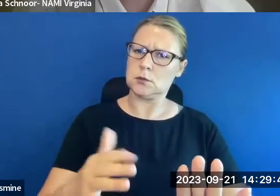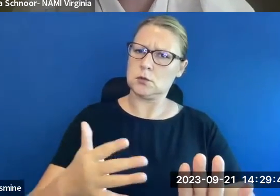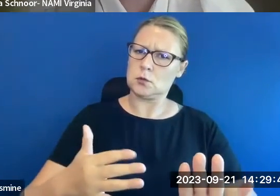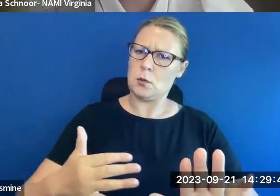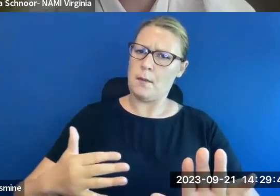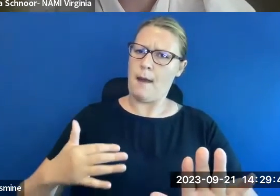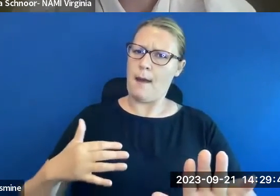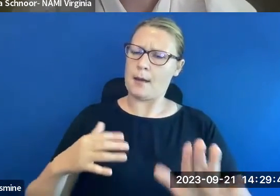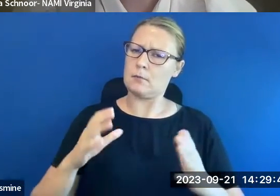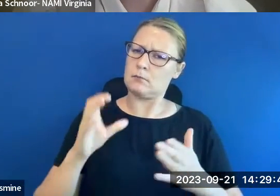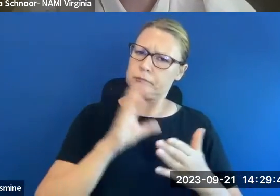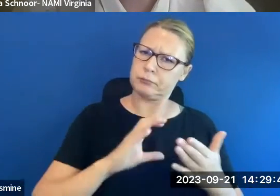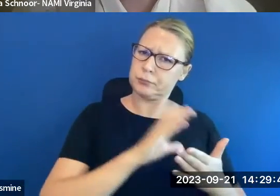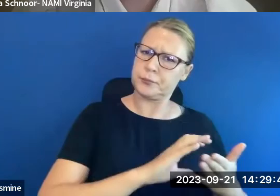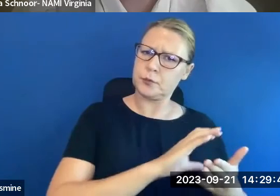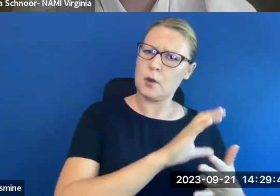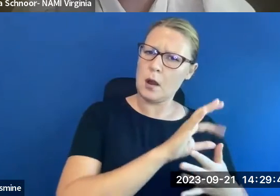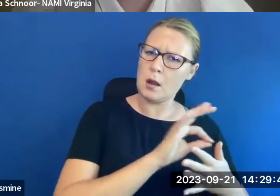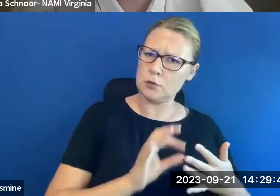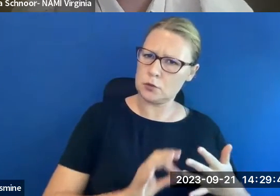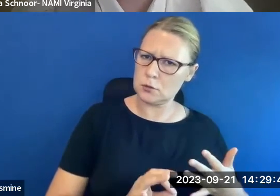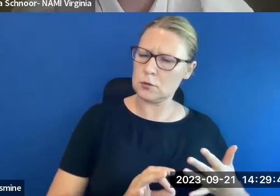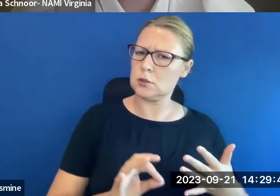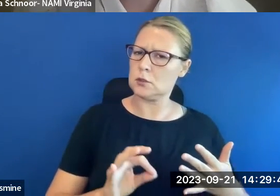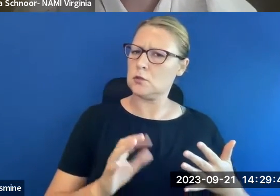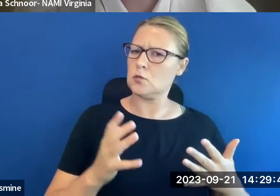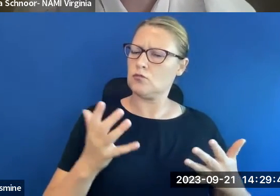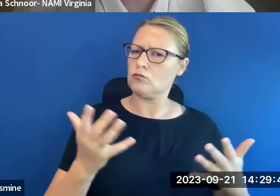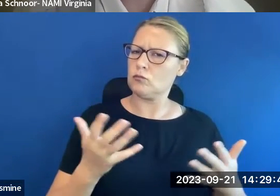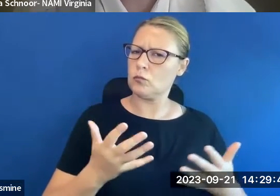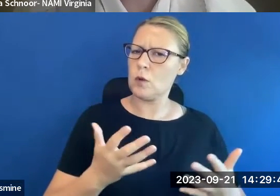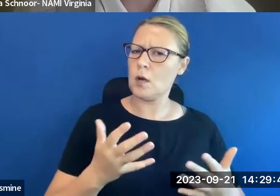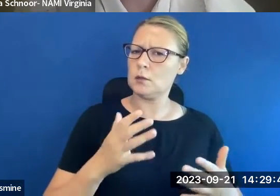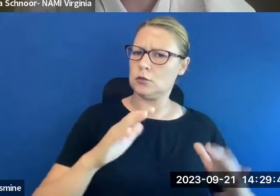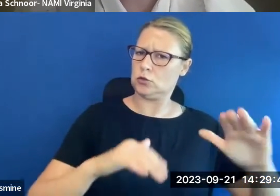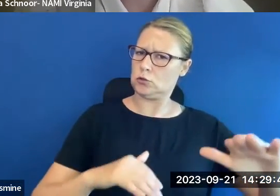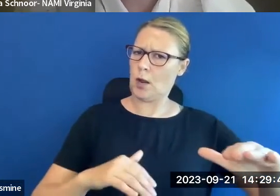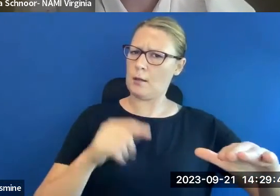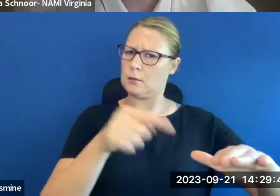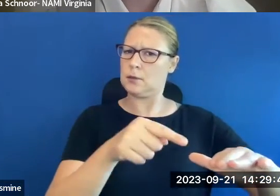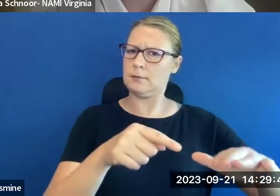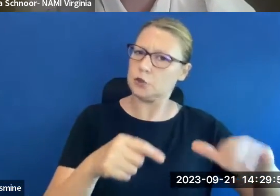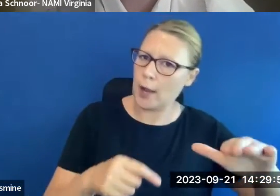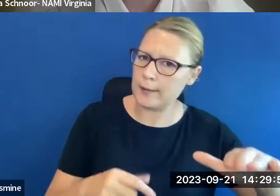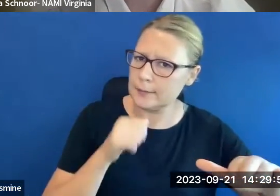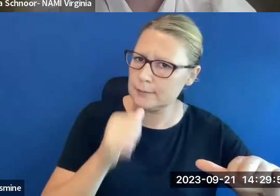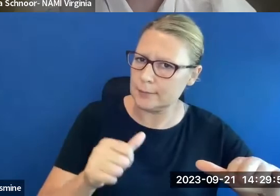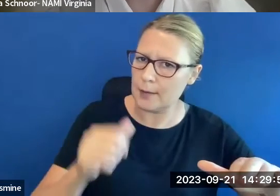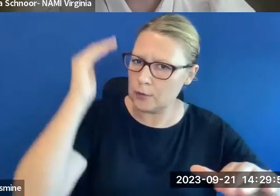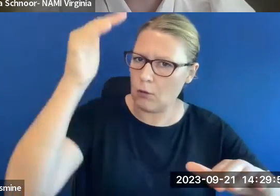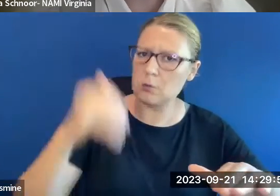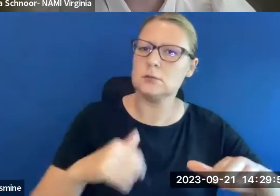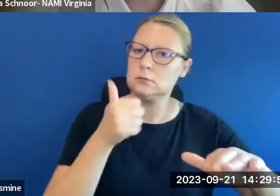all options and really looked at what the child, because they're a child, what the